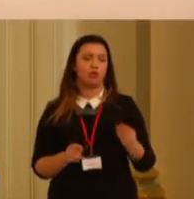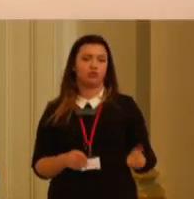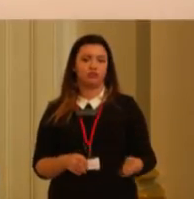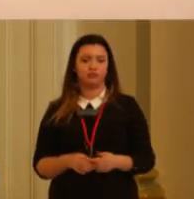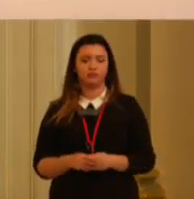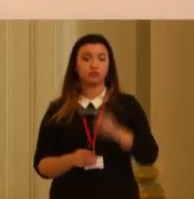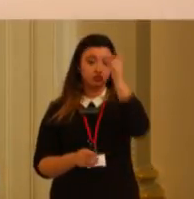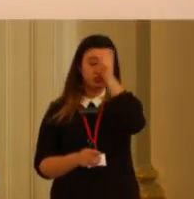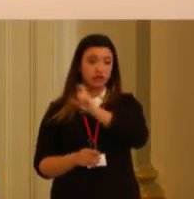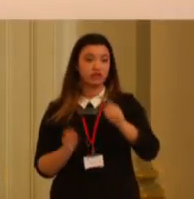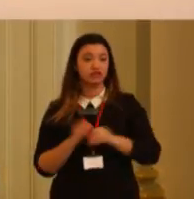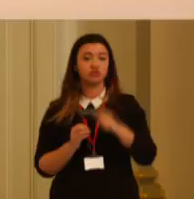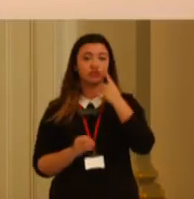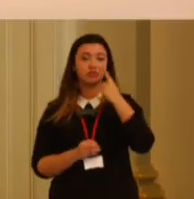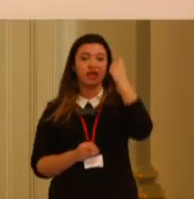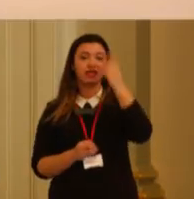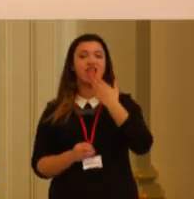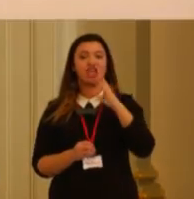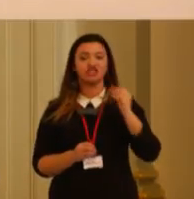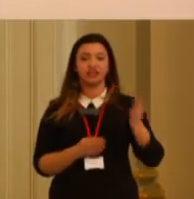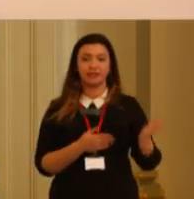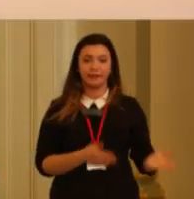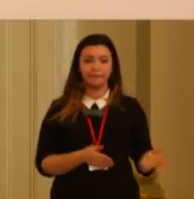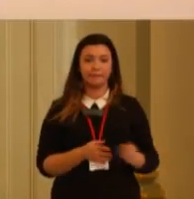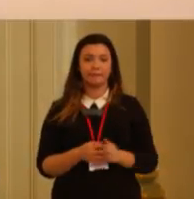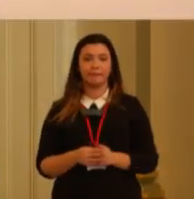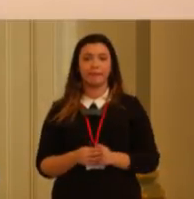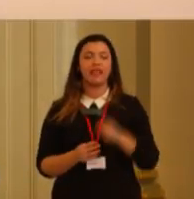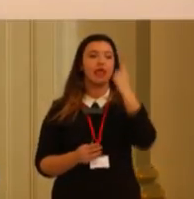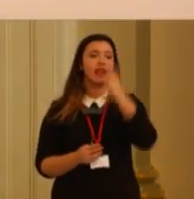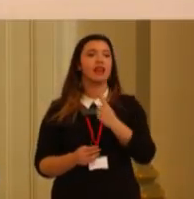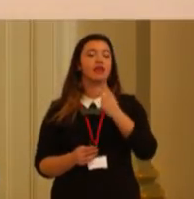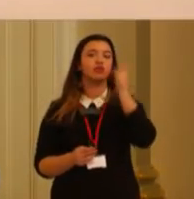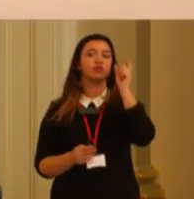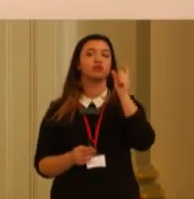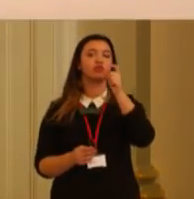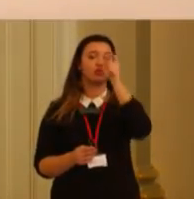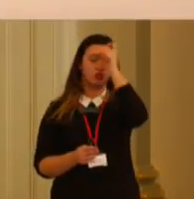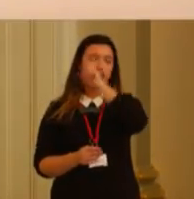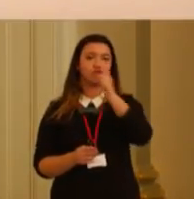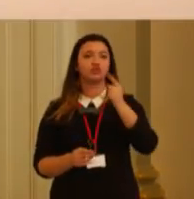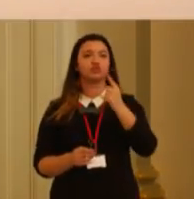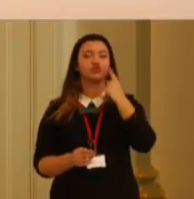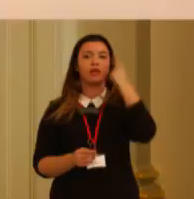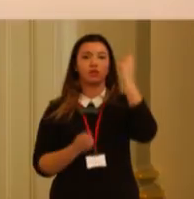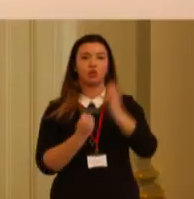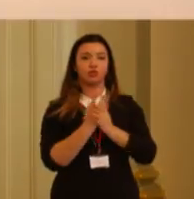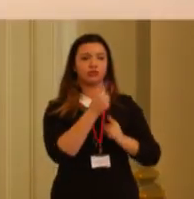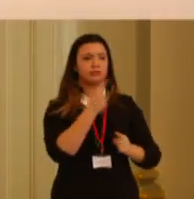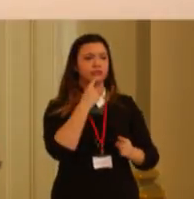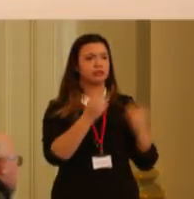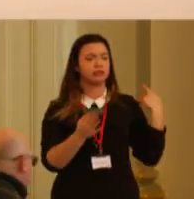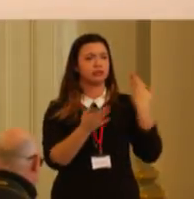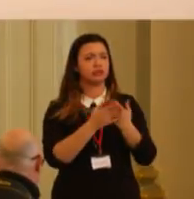leaders of change. This has always been the case. And the young people in the Republic of Turkey, since from the establishment of the